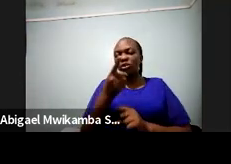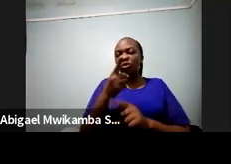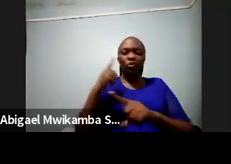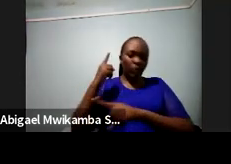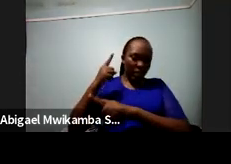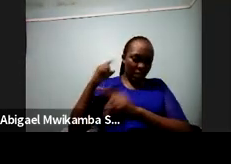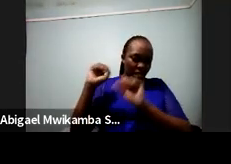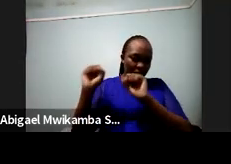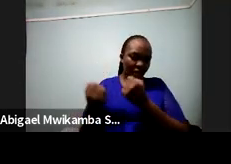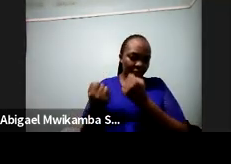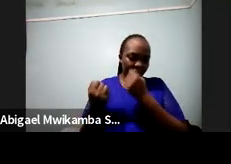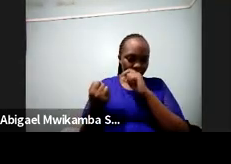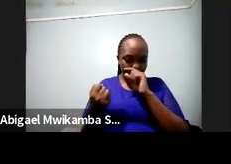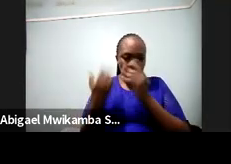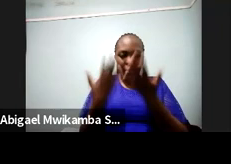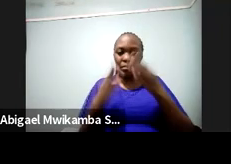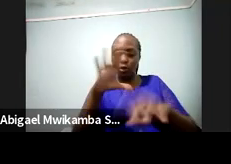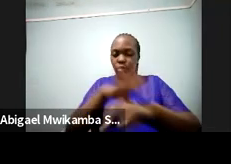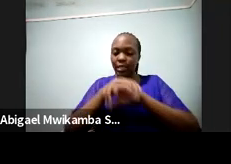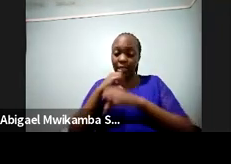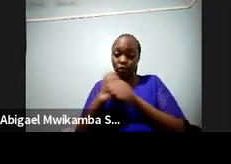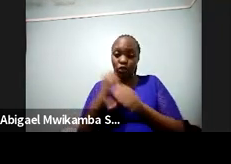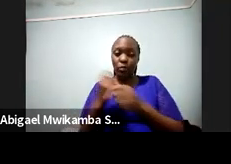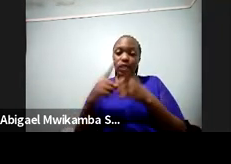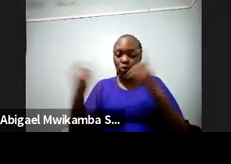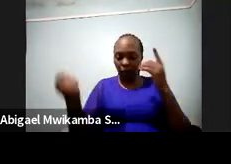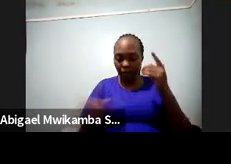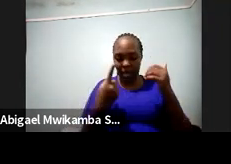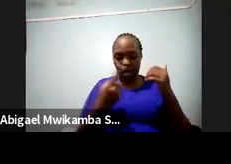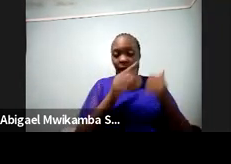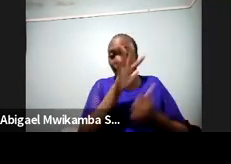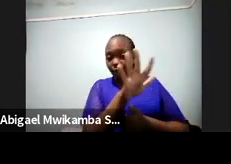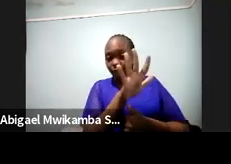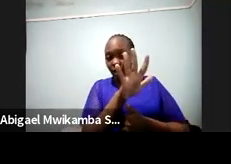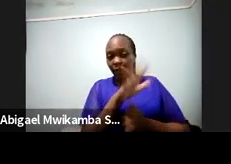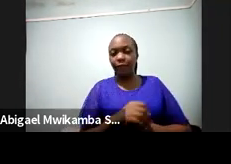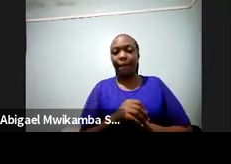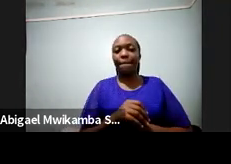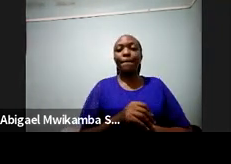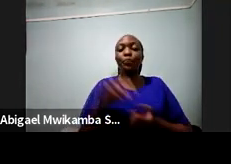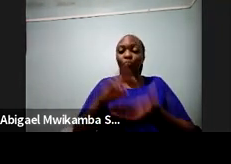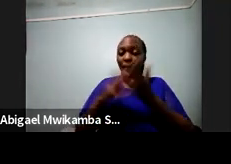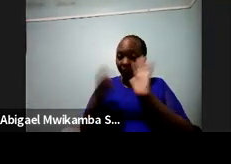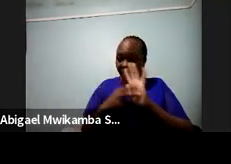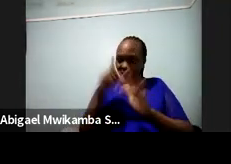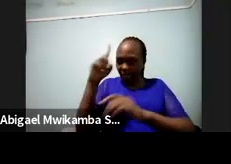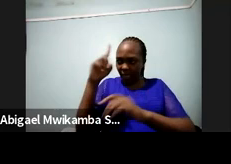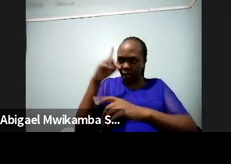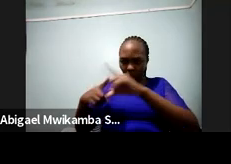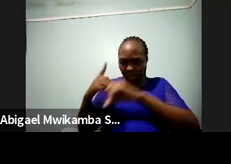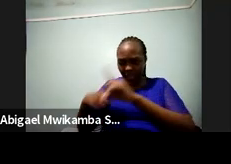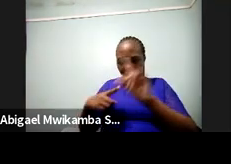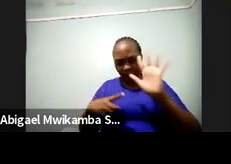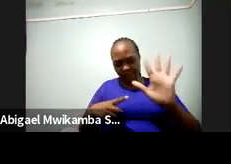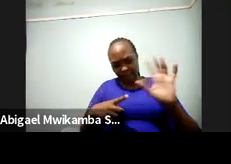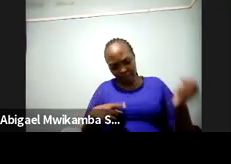by 12 months, that is 60,000. So you'll be having 60,000, and assuming you are getting